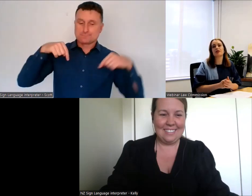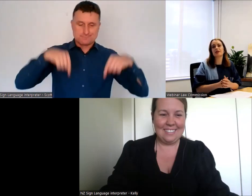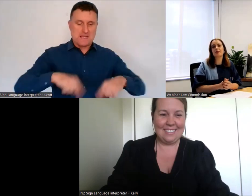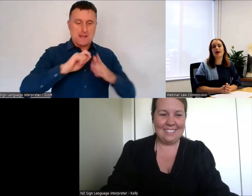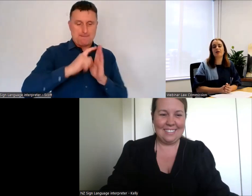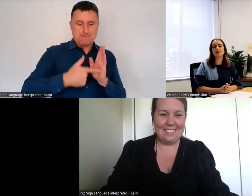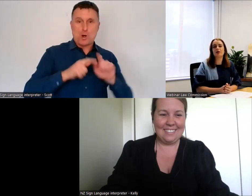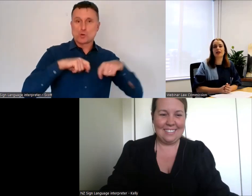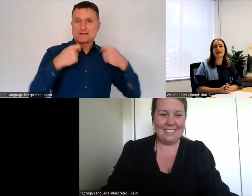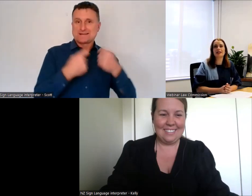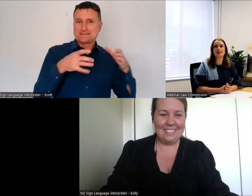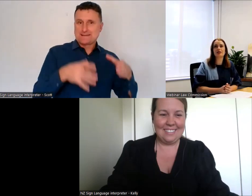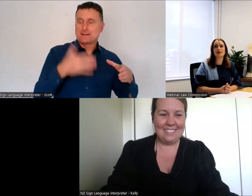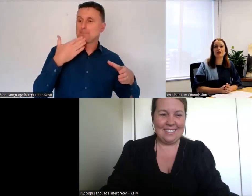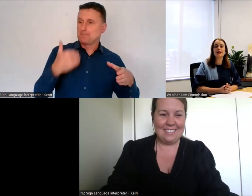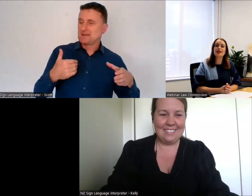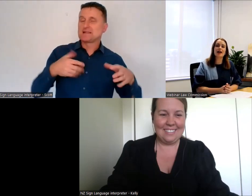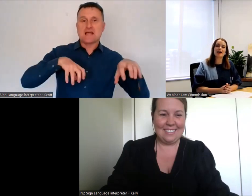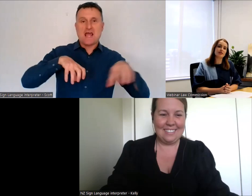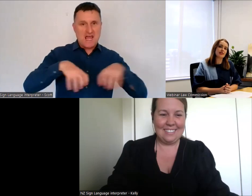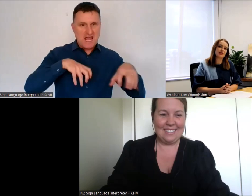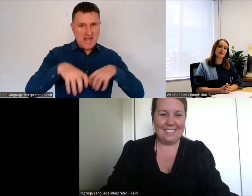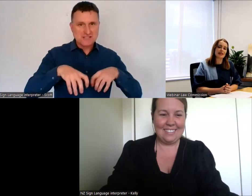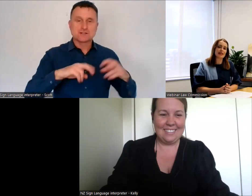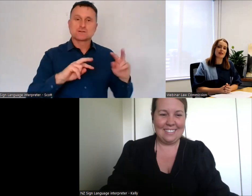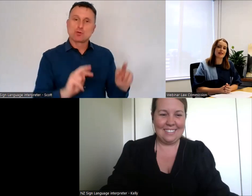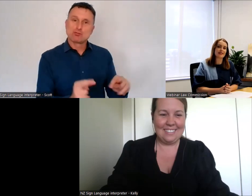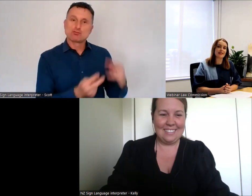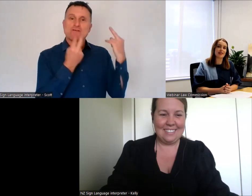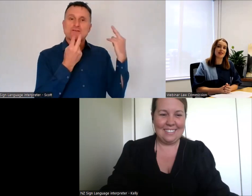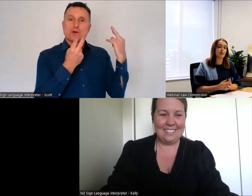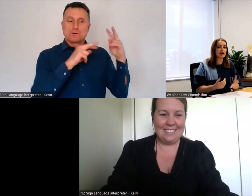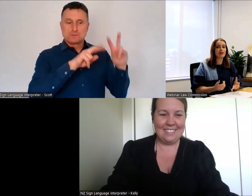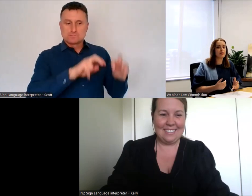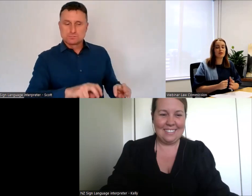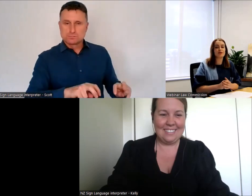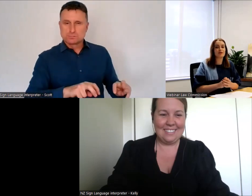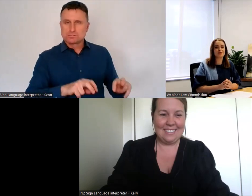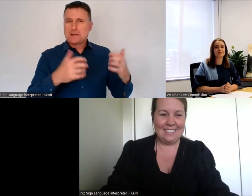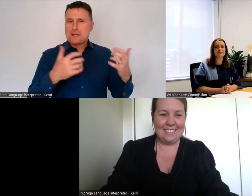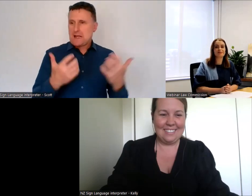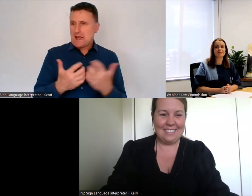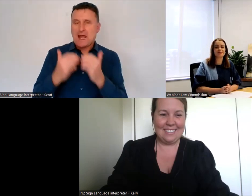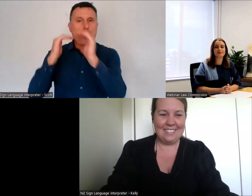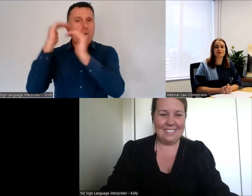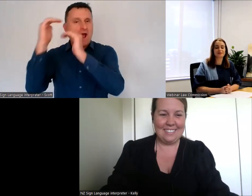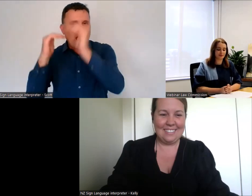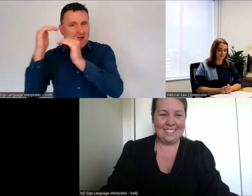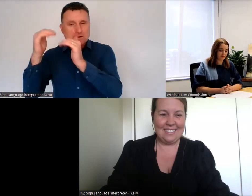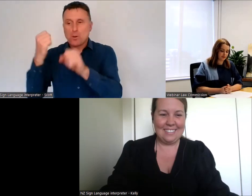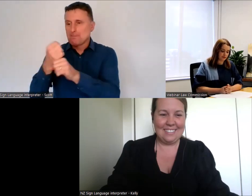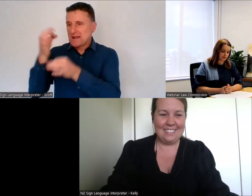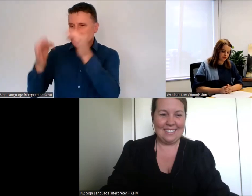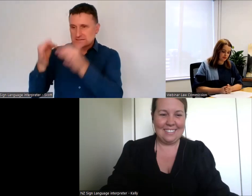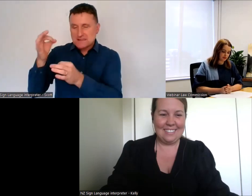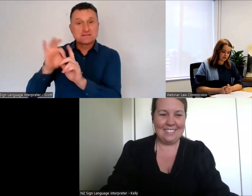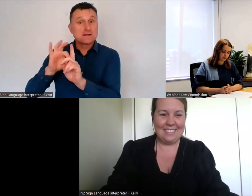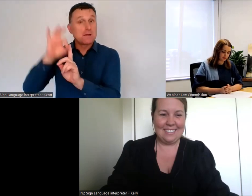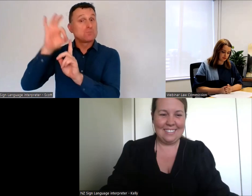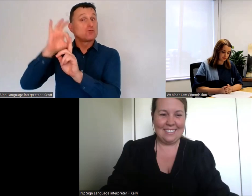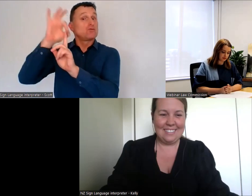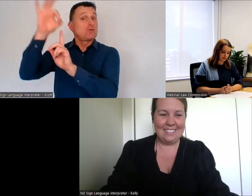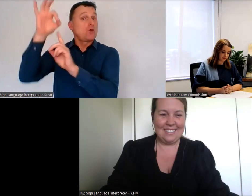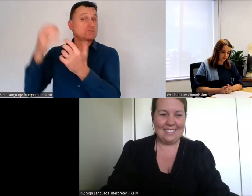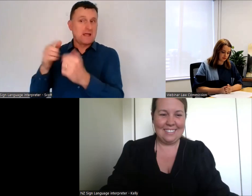make recommendations about how the law relating to adult decision making capacity can be improved. There's a bit